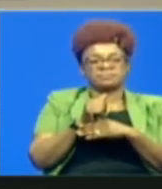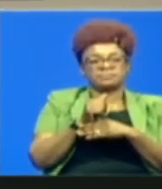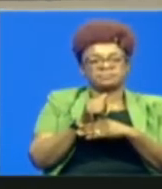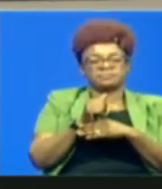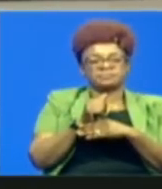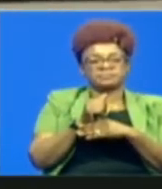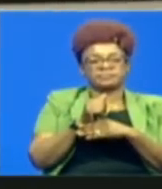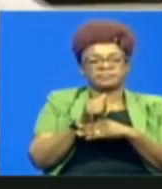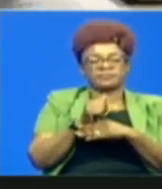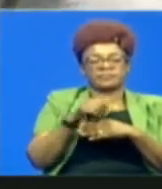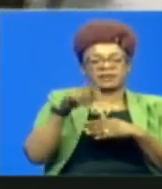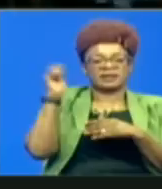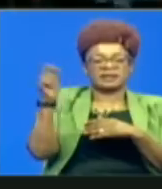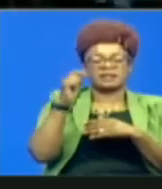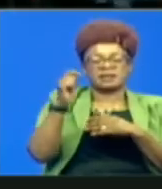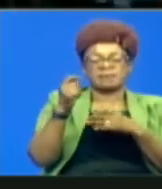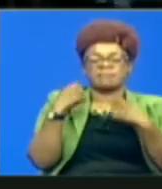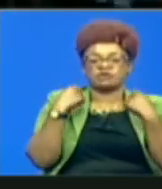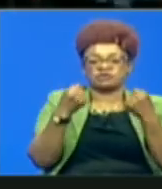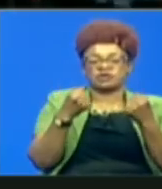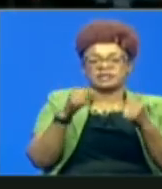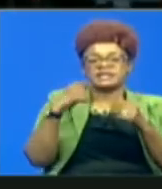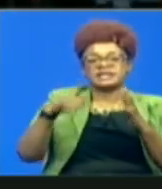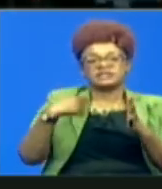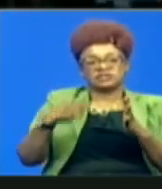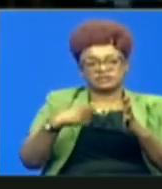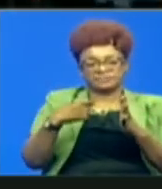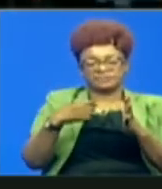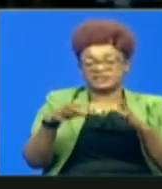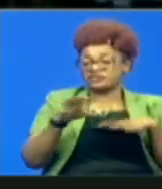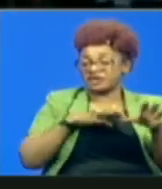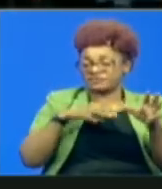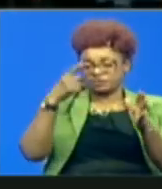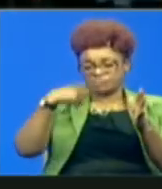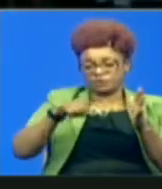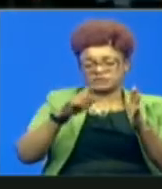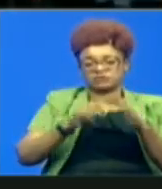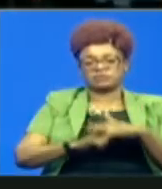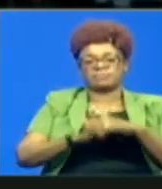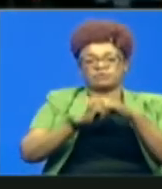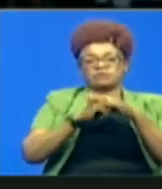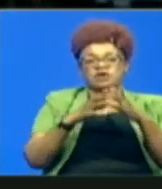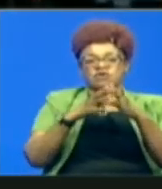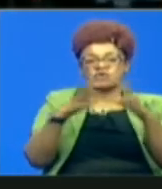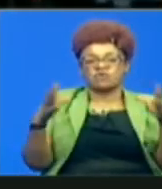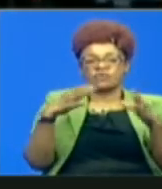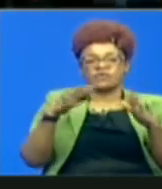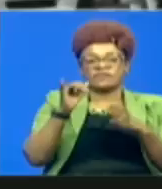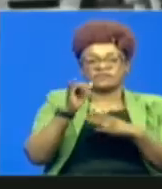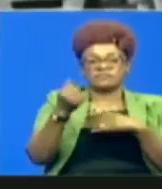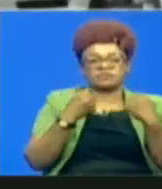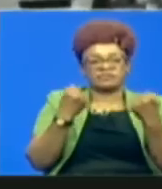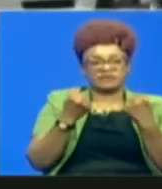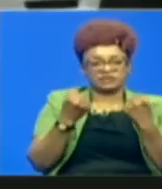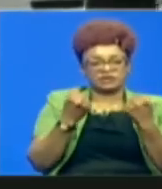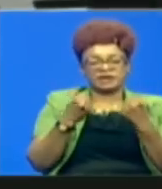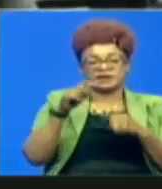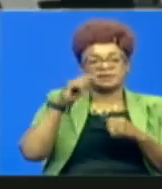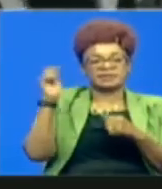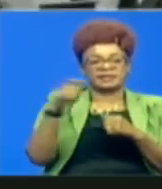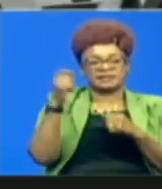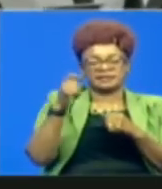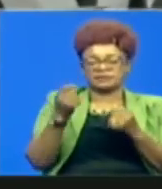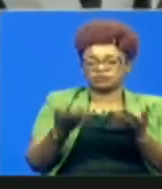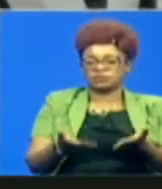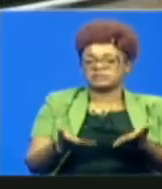KMI, that's Kenya Motor Industry Association. The draft policy aims to support the growth of the automotive industry in Kenya in a bid to scale